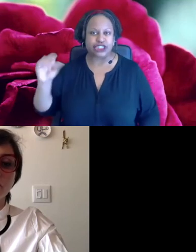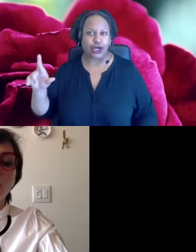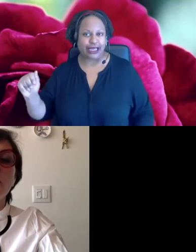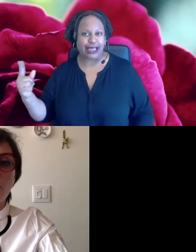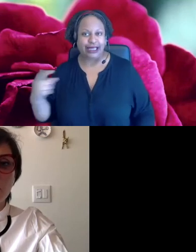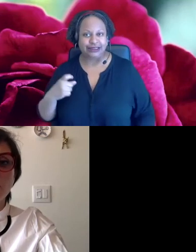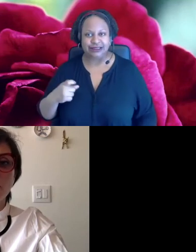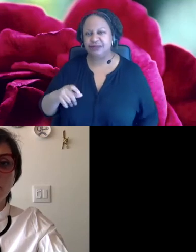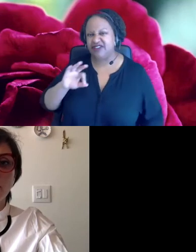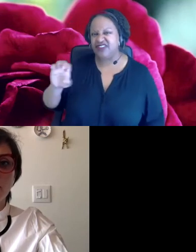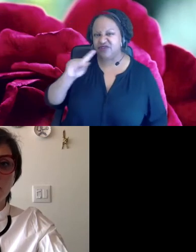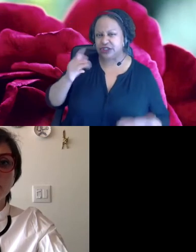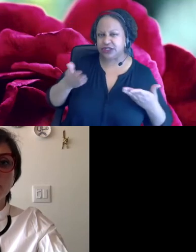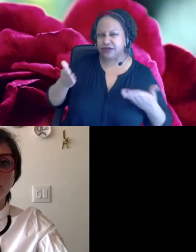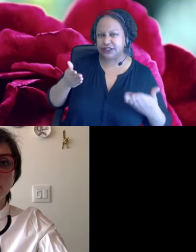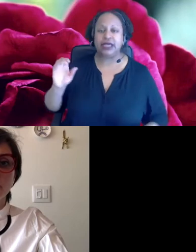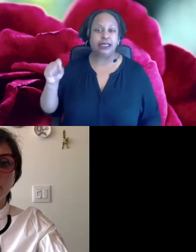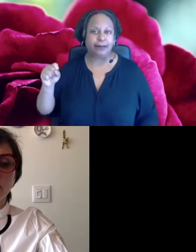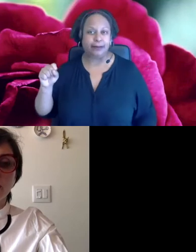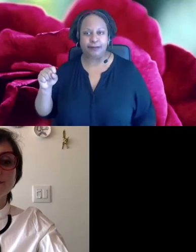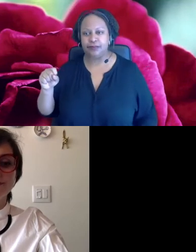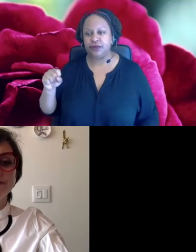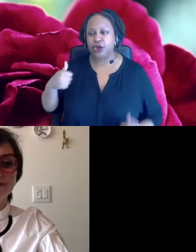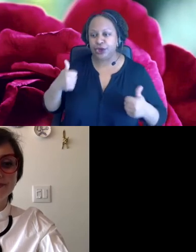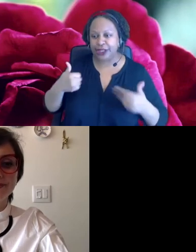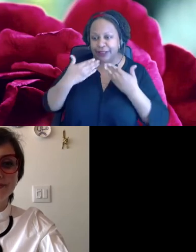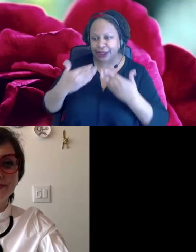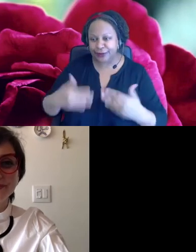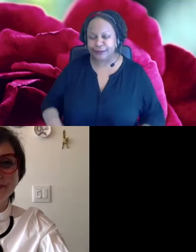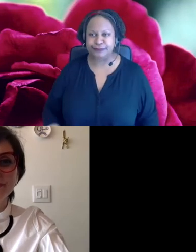asks. for services kind of thing. Yeah, Very absolutely. good. Thank you. Yeah.